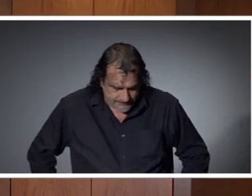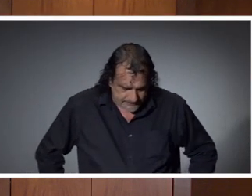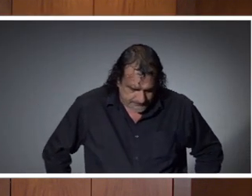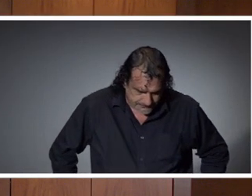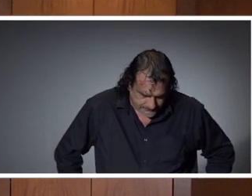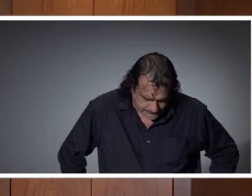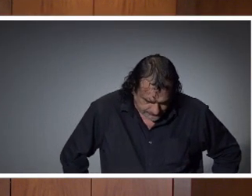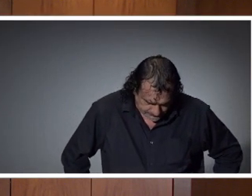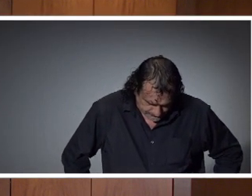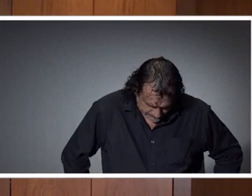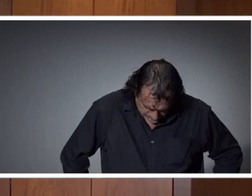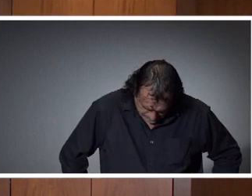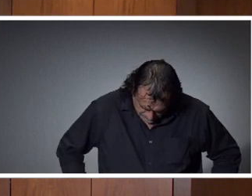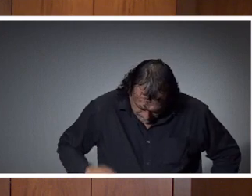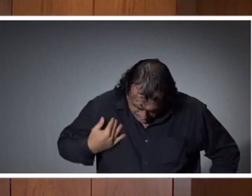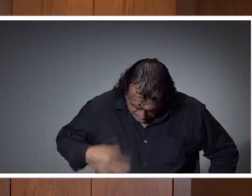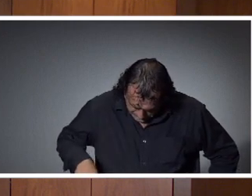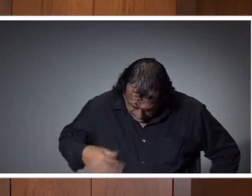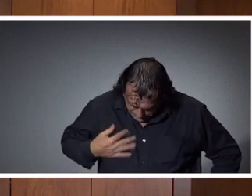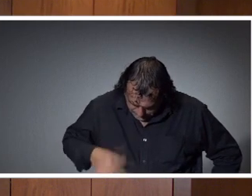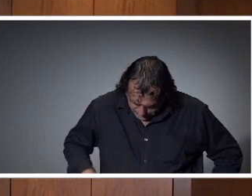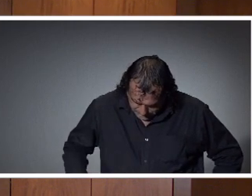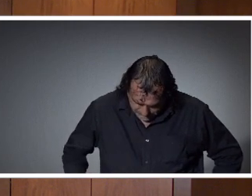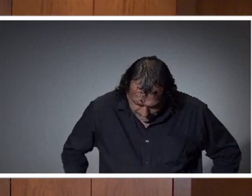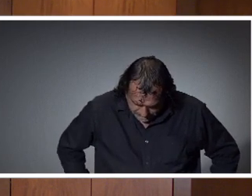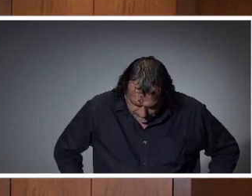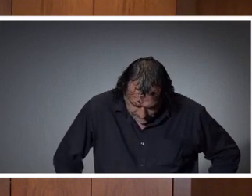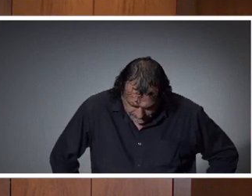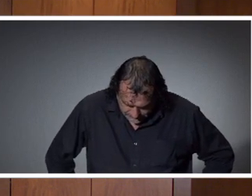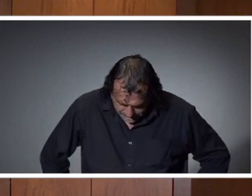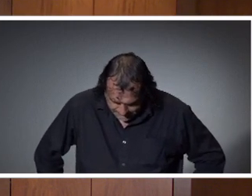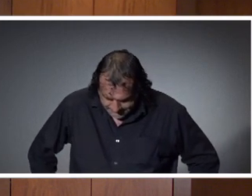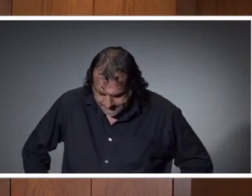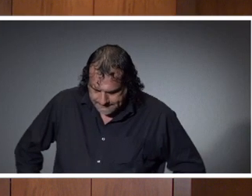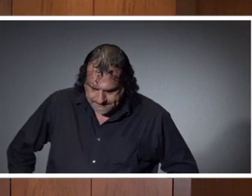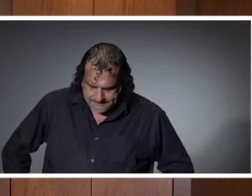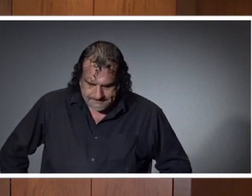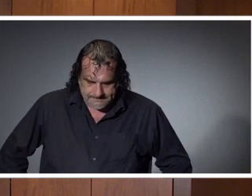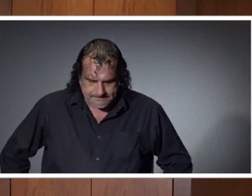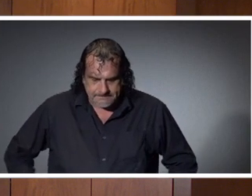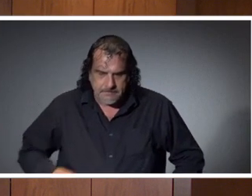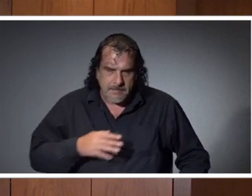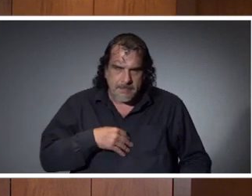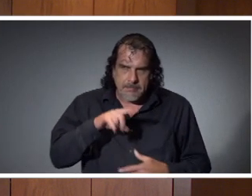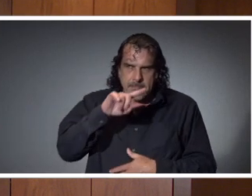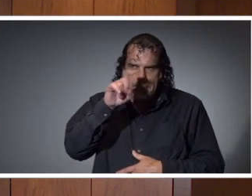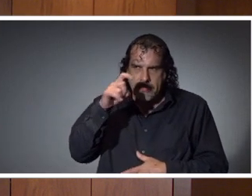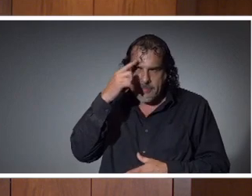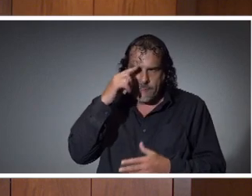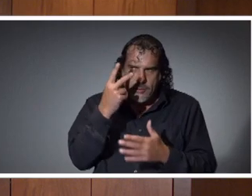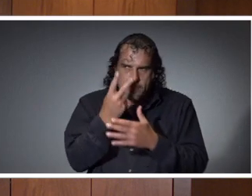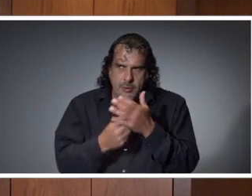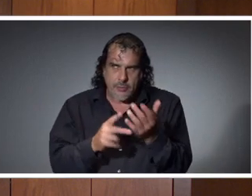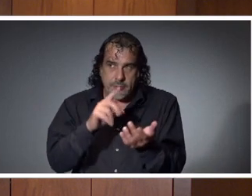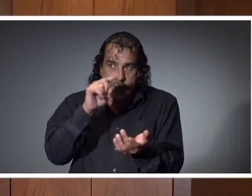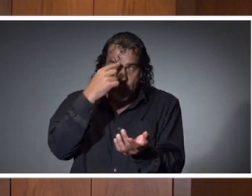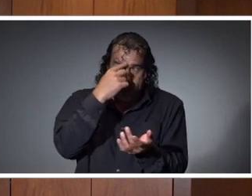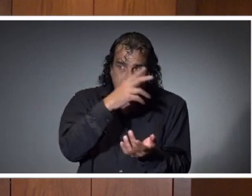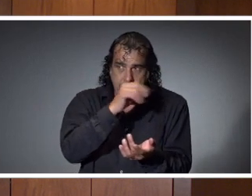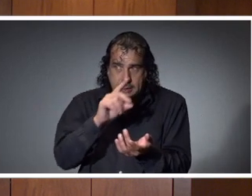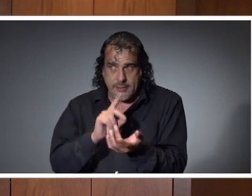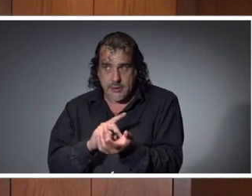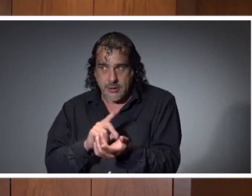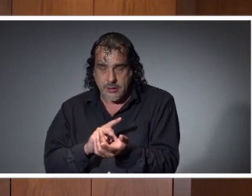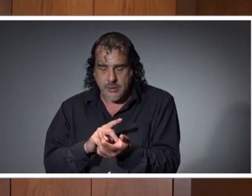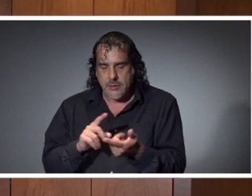Emily with the Associated Press has a question. Hi, my question is for both Governor Reeves and Dr. Dobbs. Given